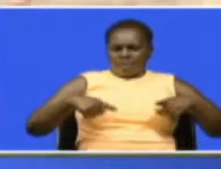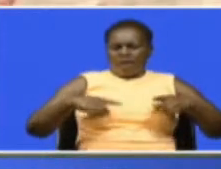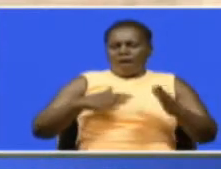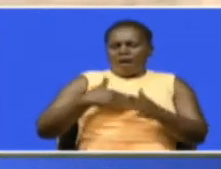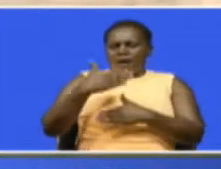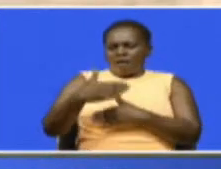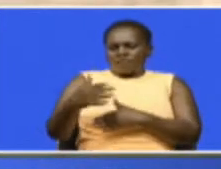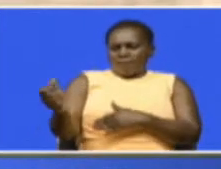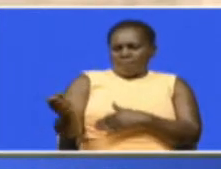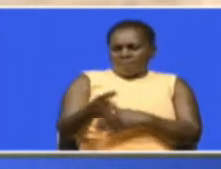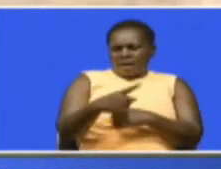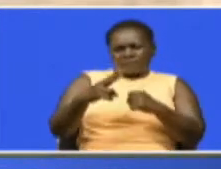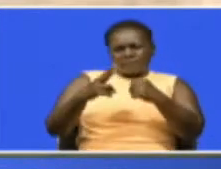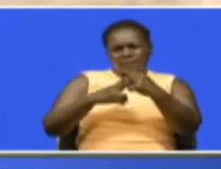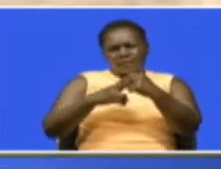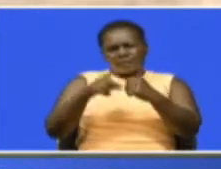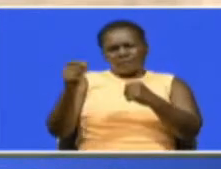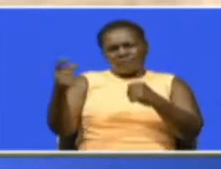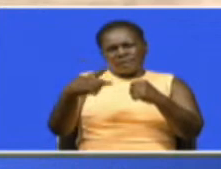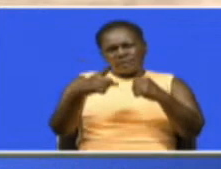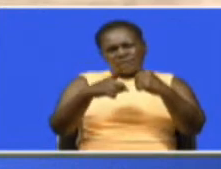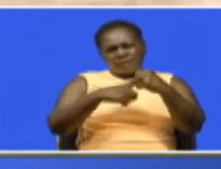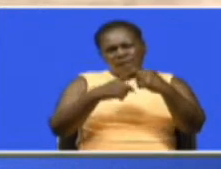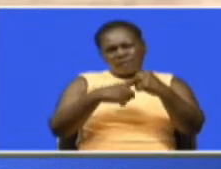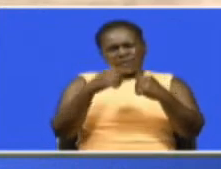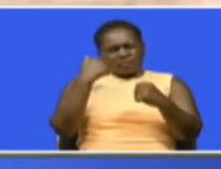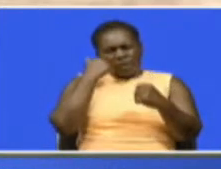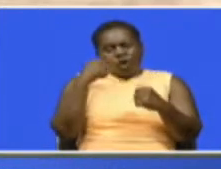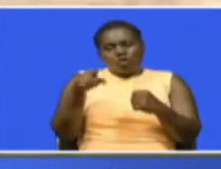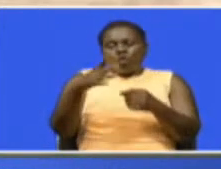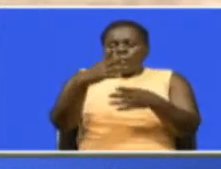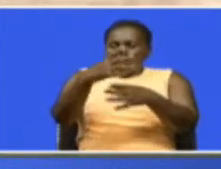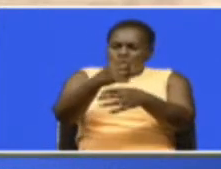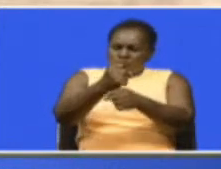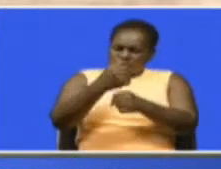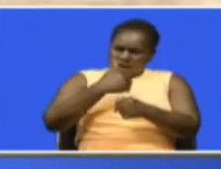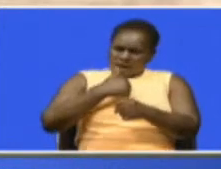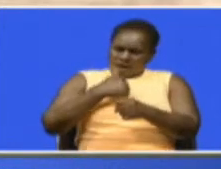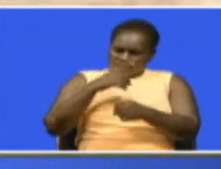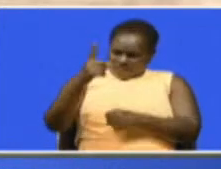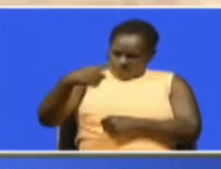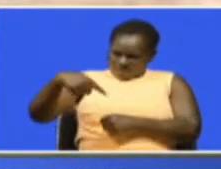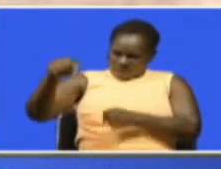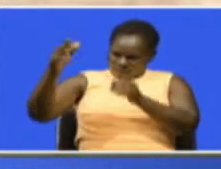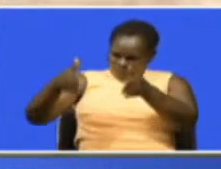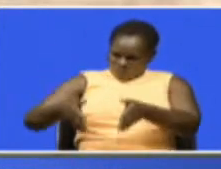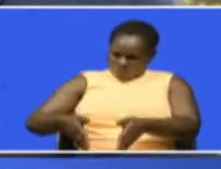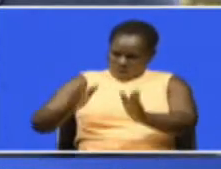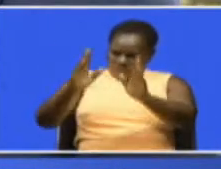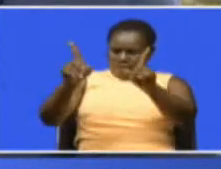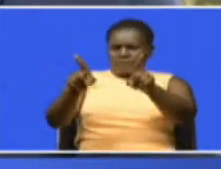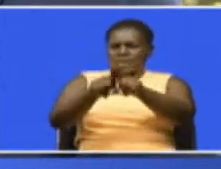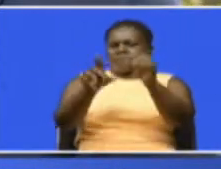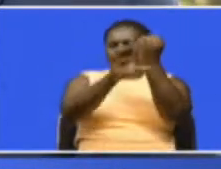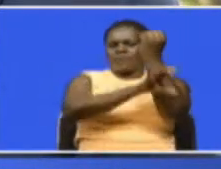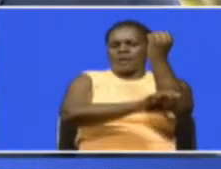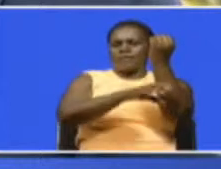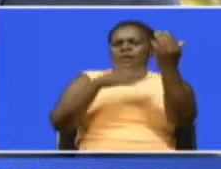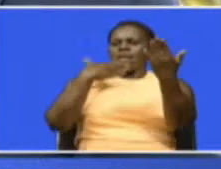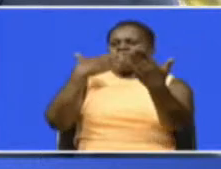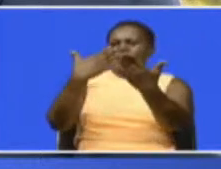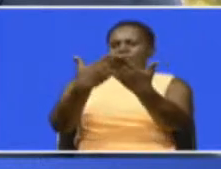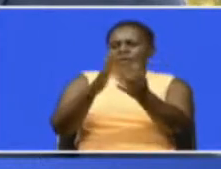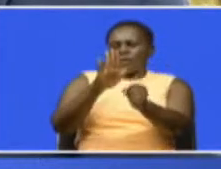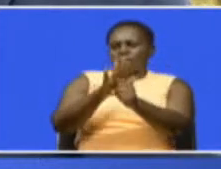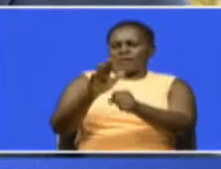after 6-7 months into the pandemic, do you think, or are you confident that we are on the right track as a country? Thanks,